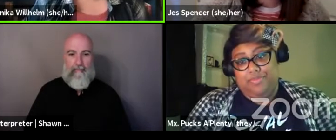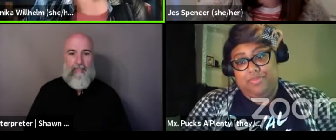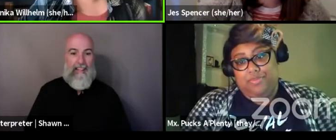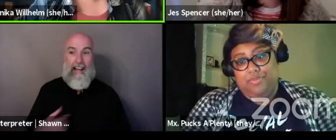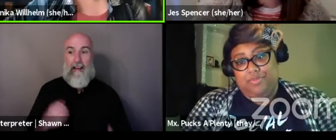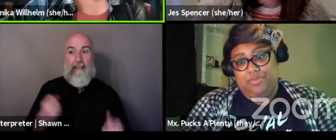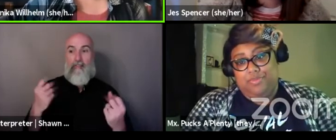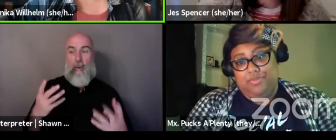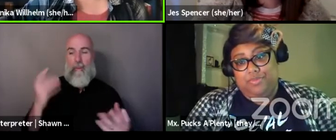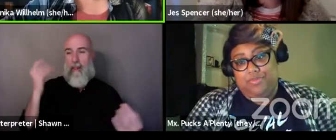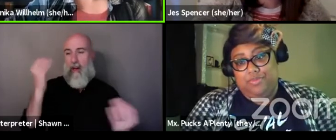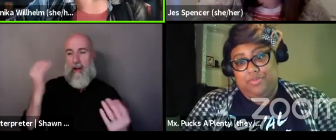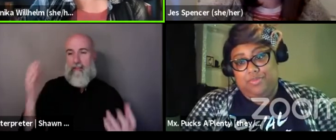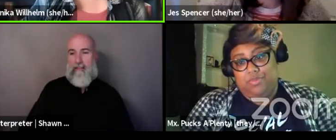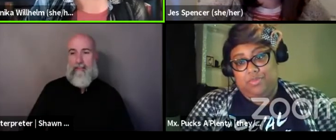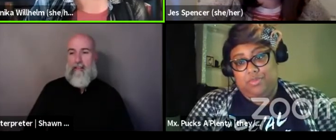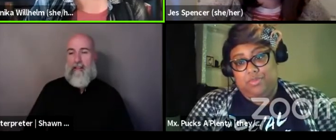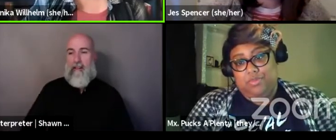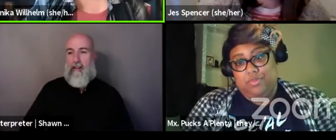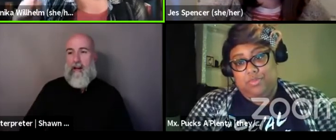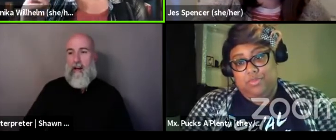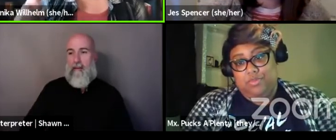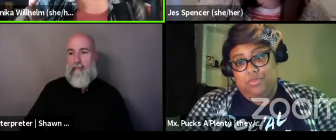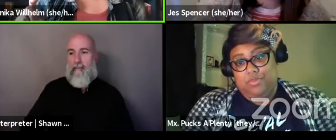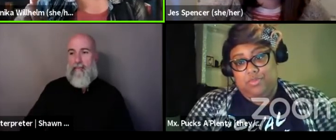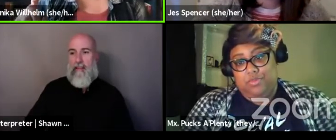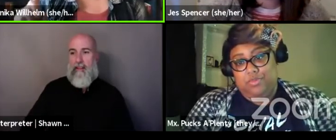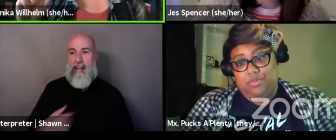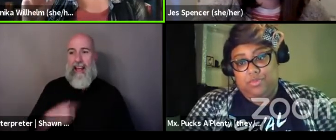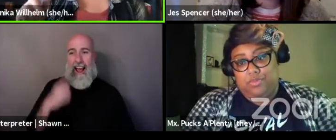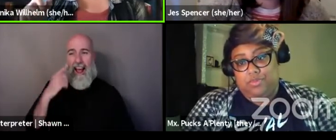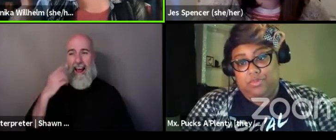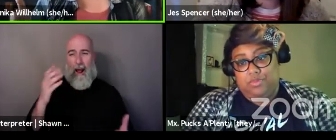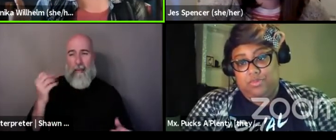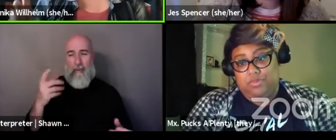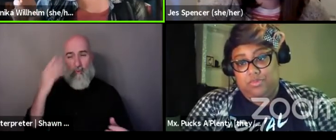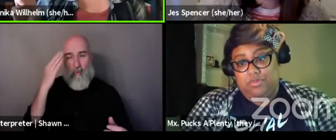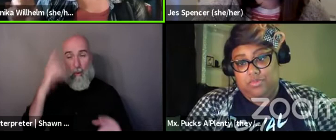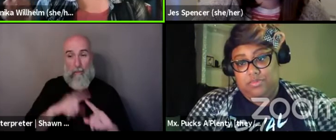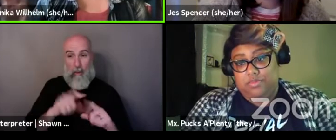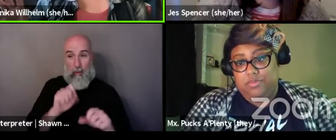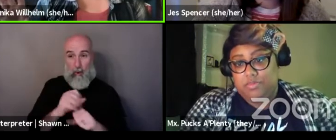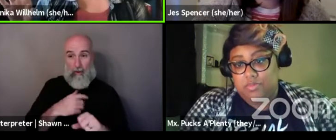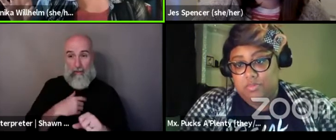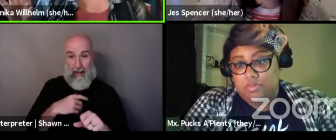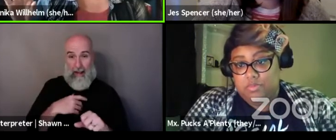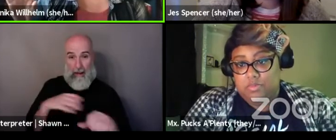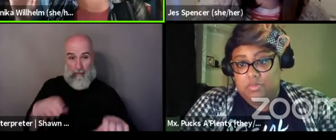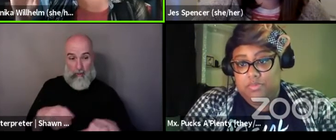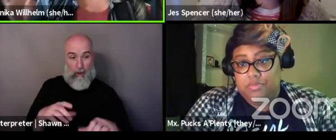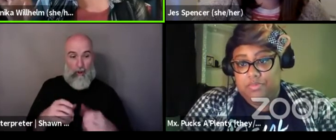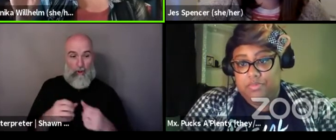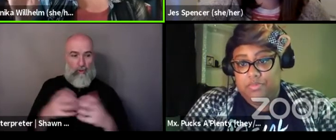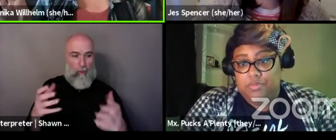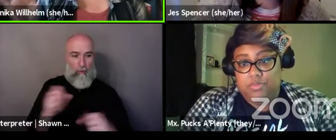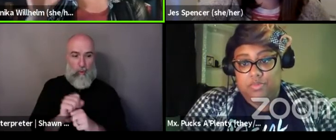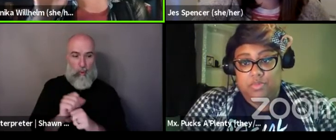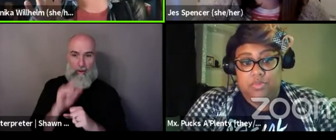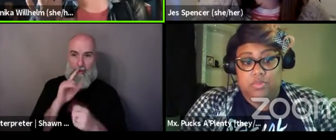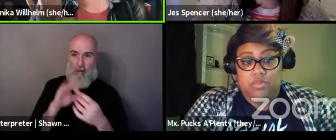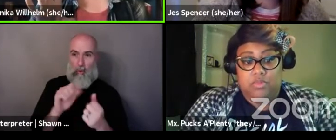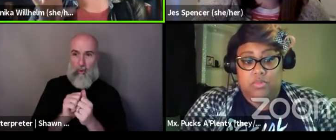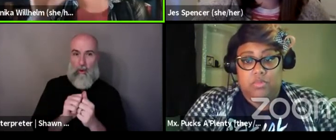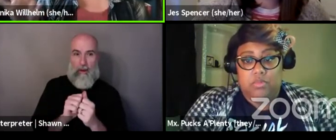I have so many thoughts. And I think, I don't know how many of you know, like in the work that I do, there's so much that I do that is about marrying